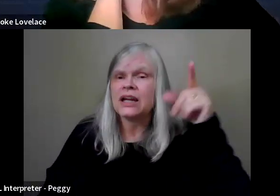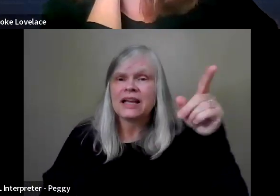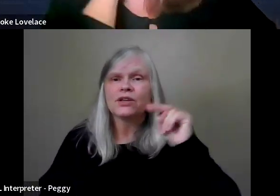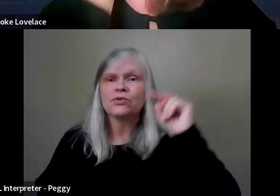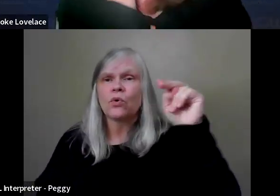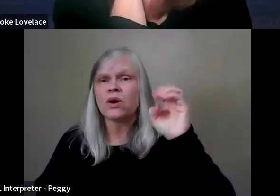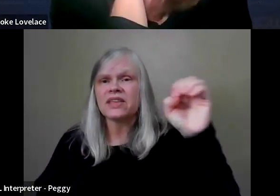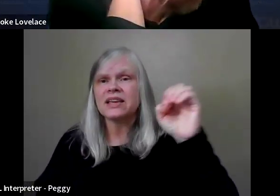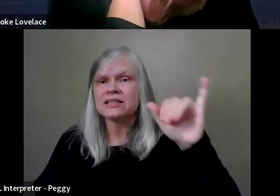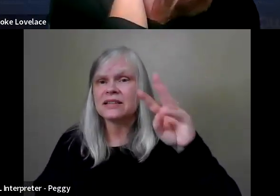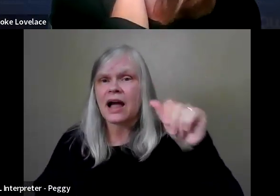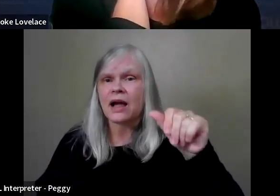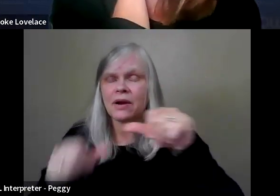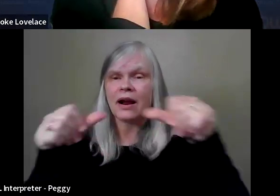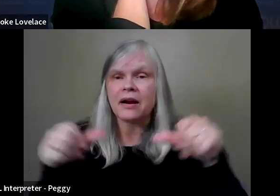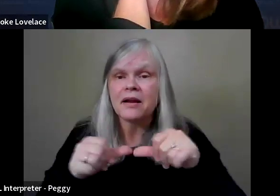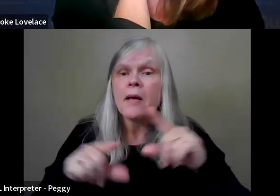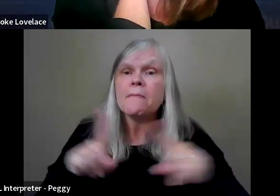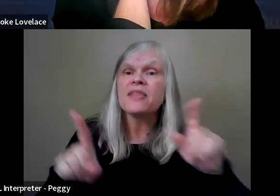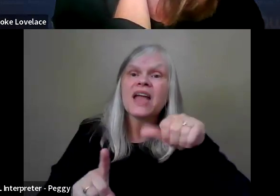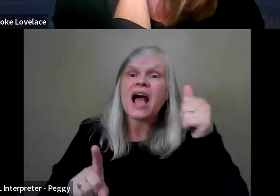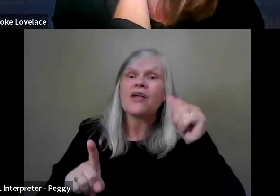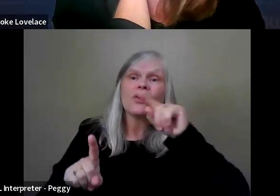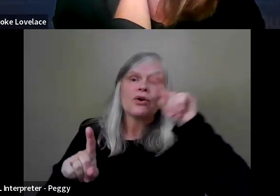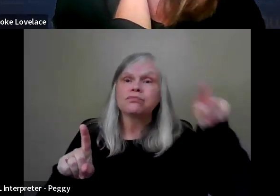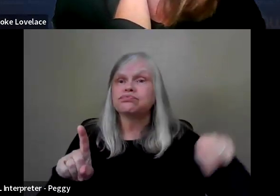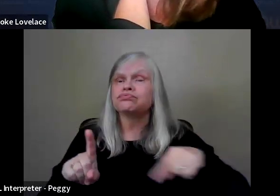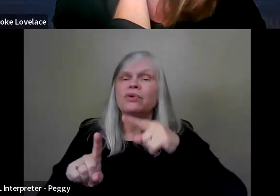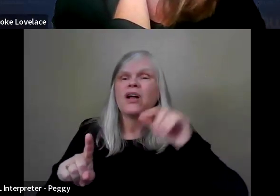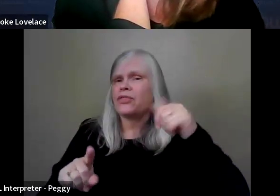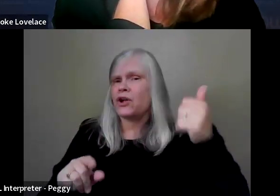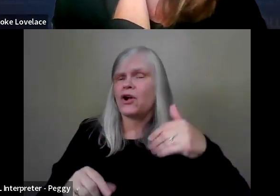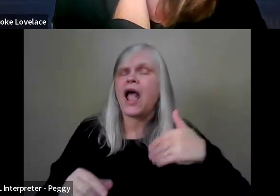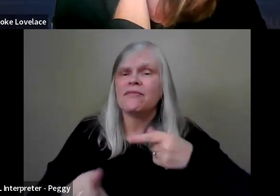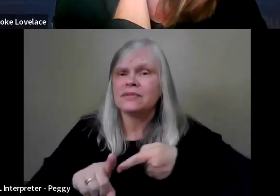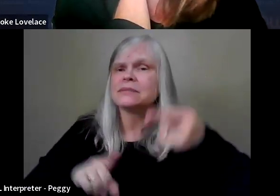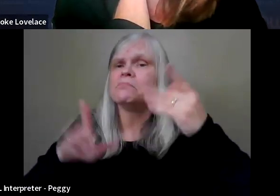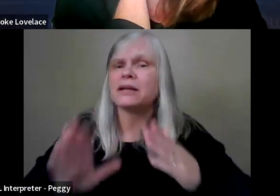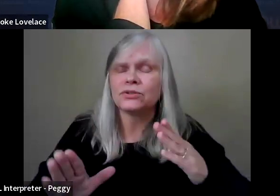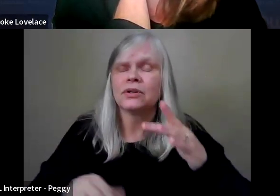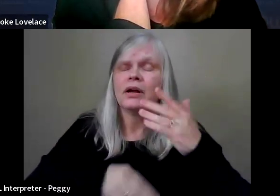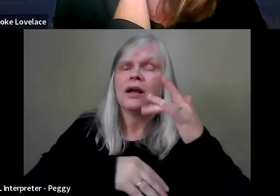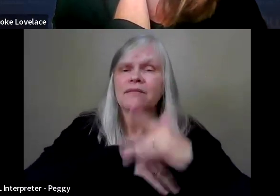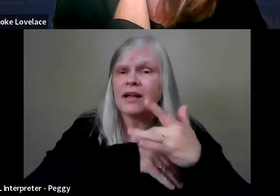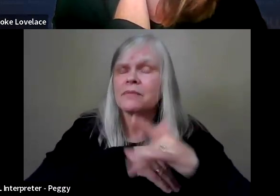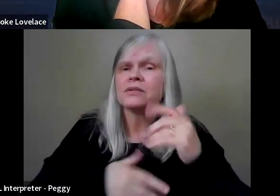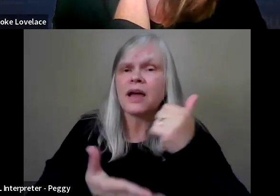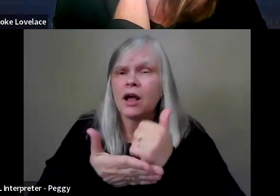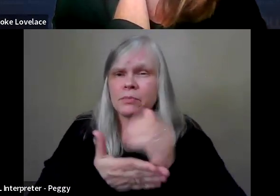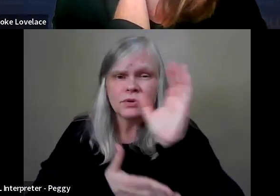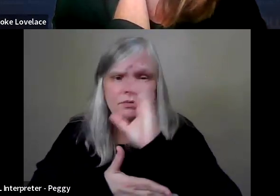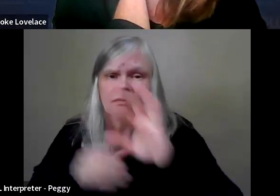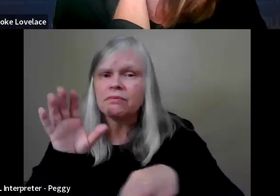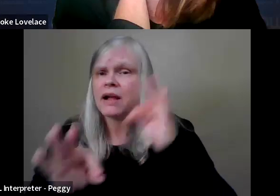region. But even in the other AAAs, there are aging specialists available who can help navigate resources